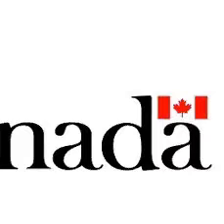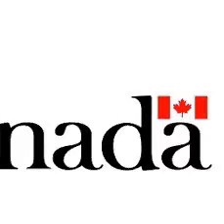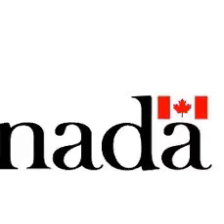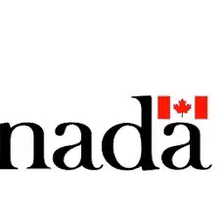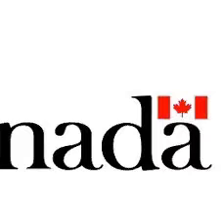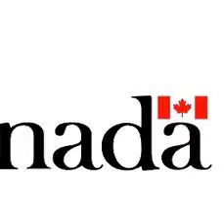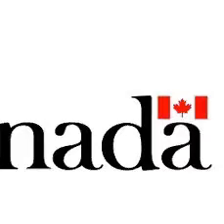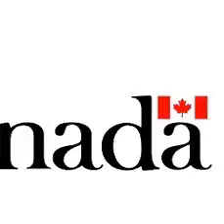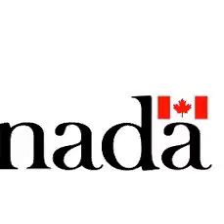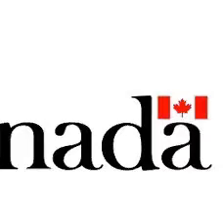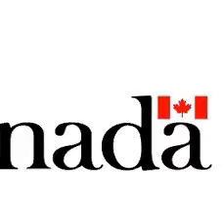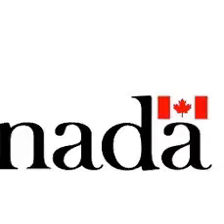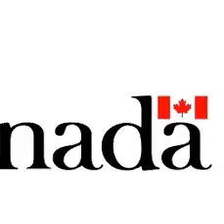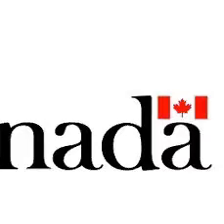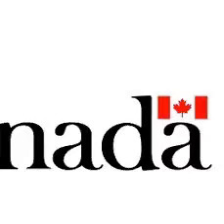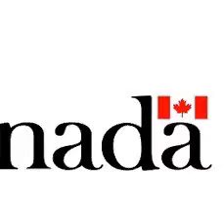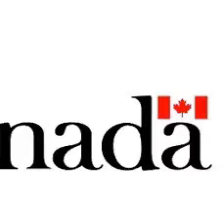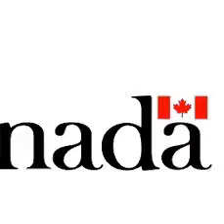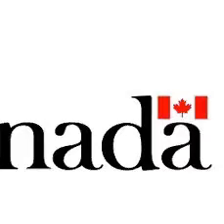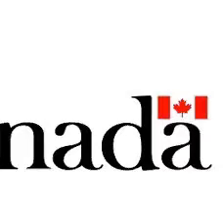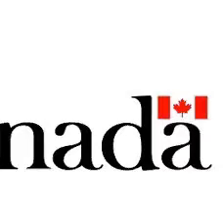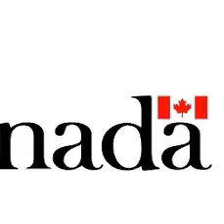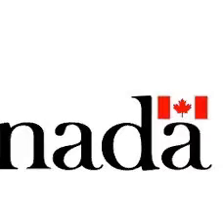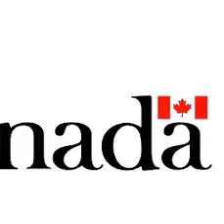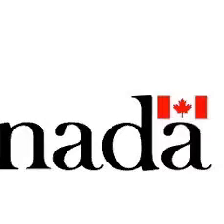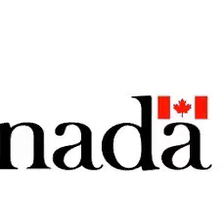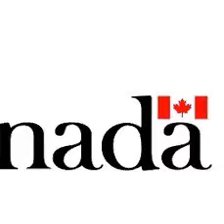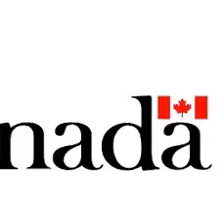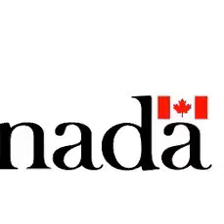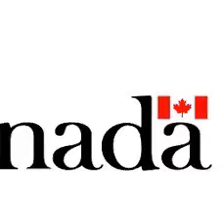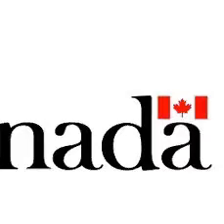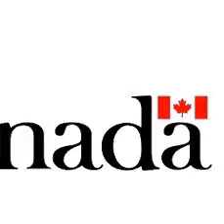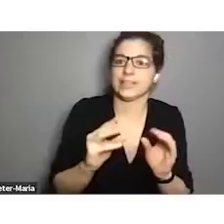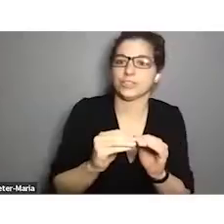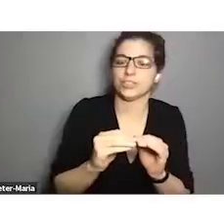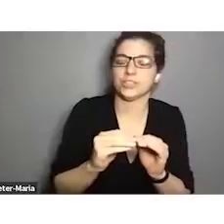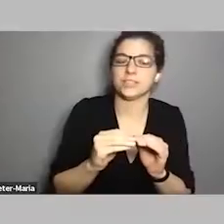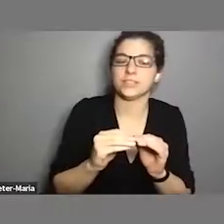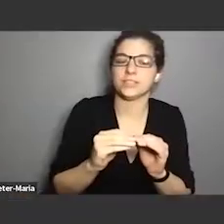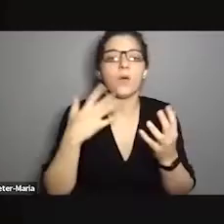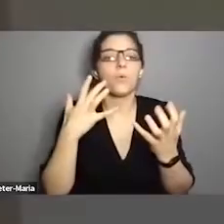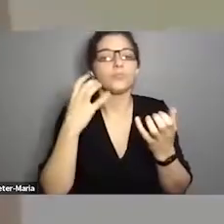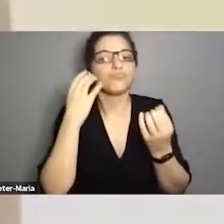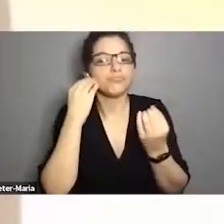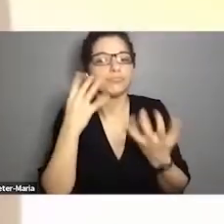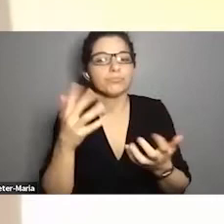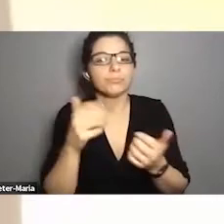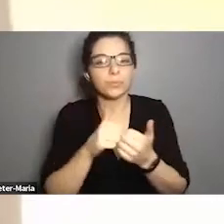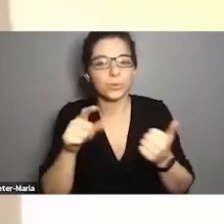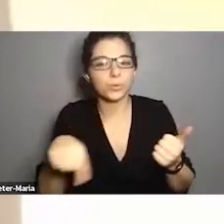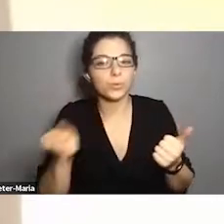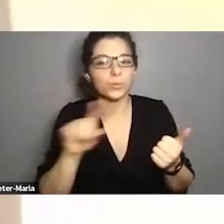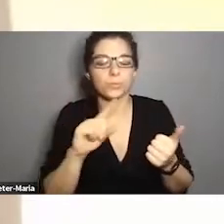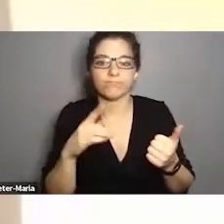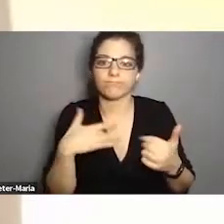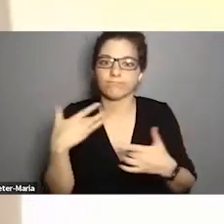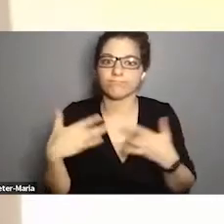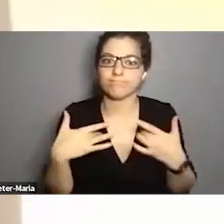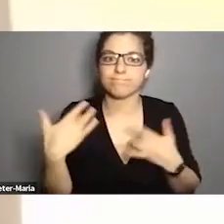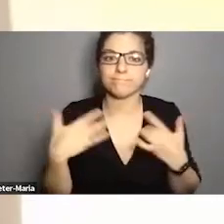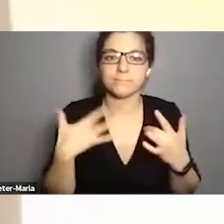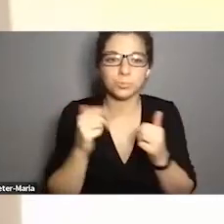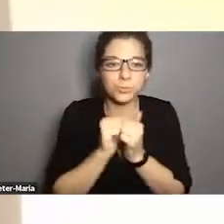this afternoon for the final session of today. I wanted to just share with you how excited we are to be with